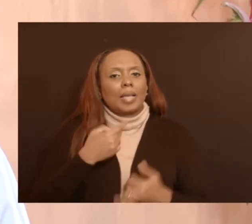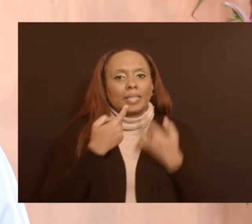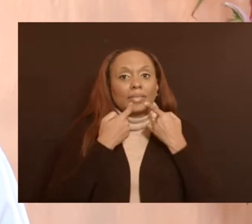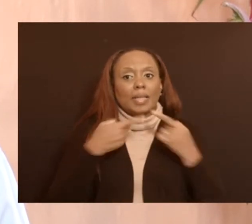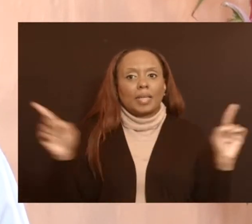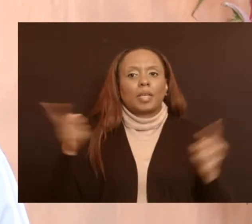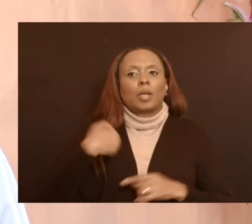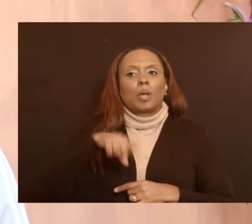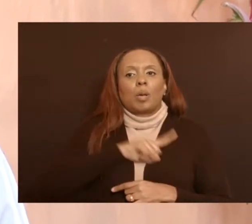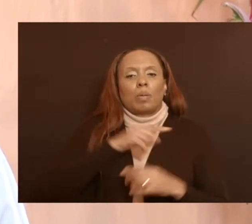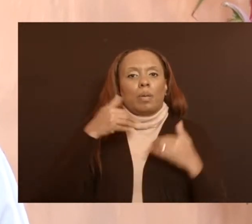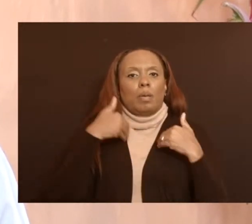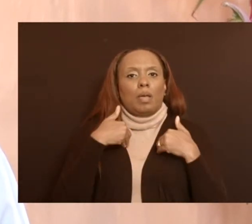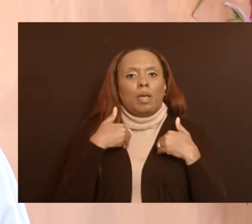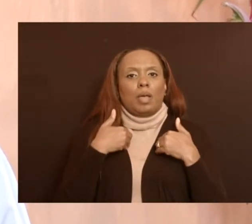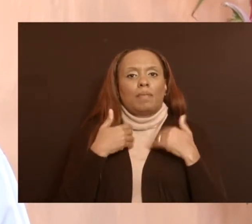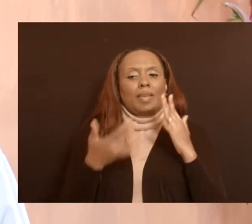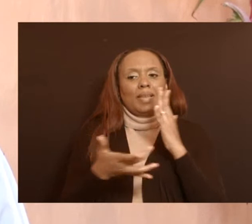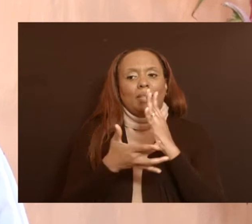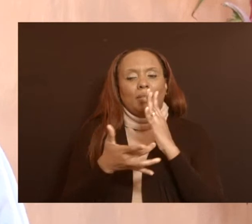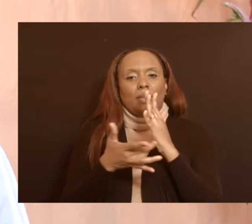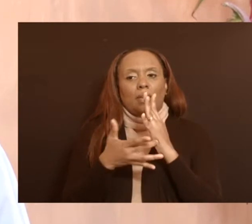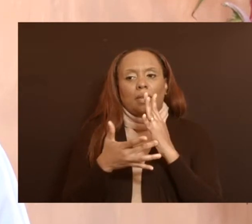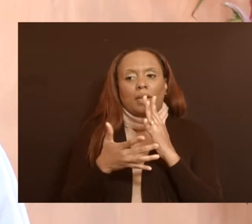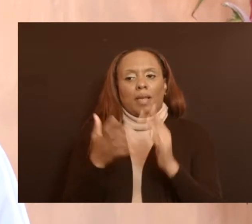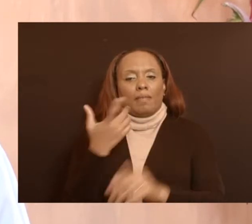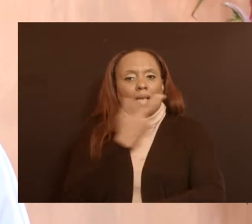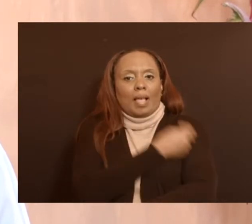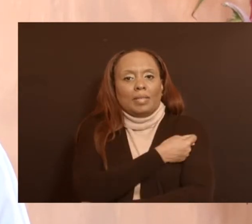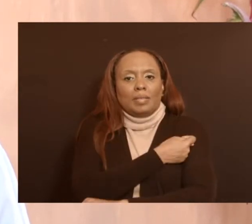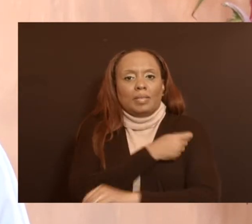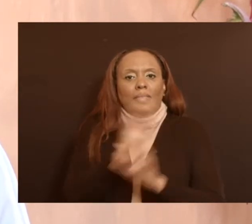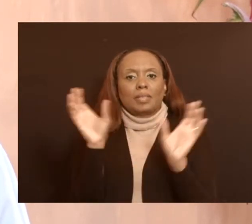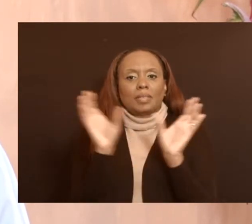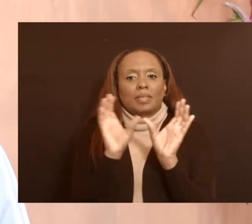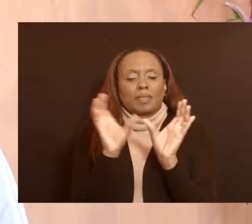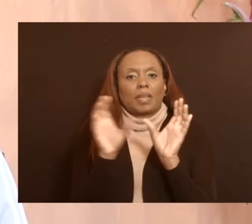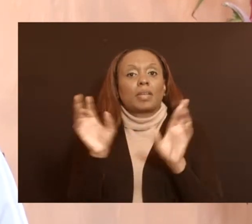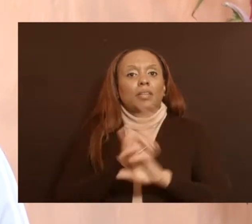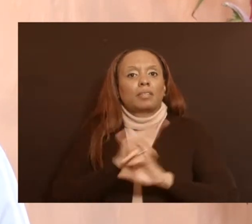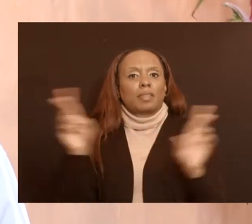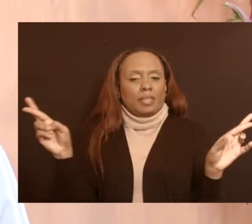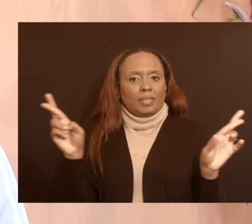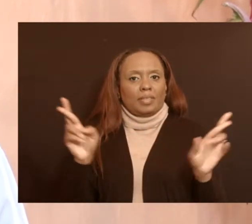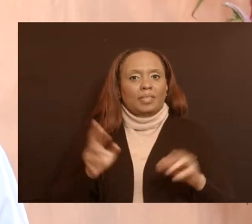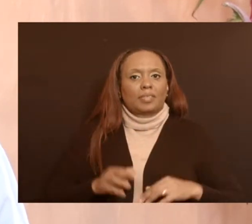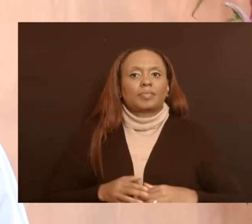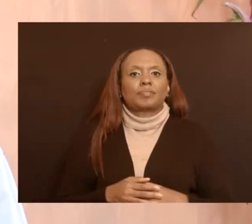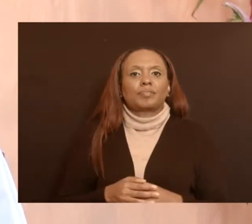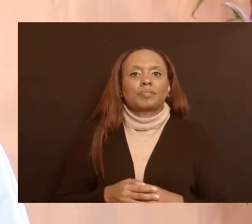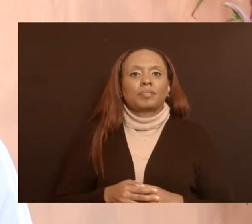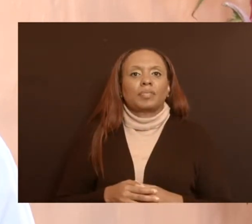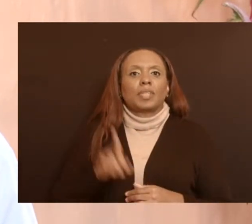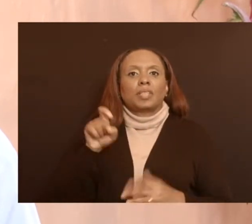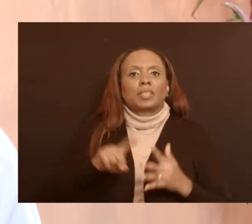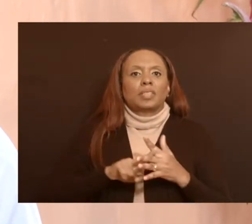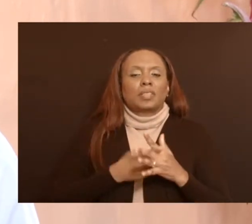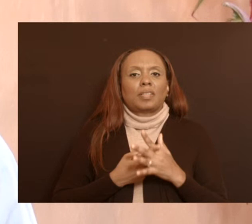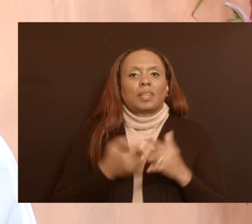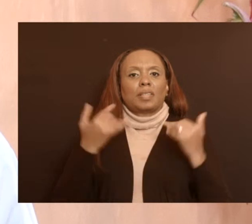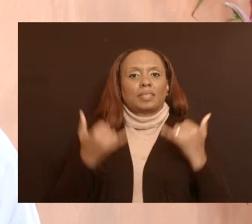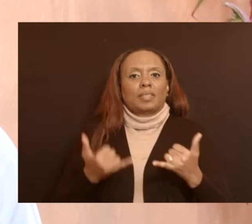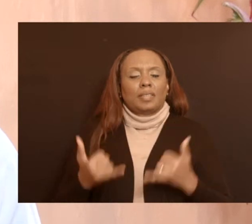electronic vaccination certificate, which is now ready, and I believe it should have been rolled out today at the